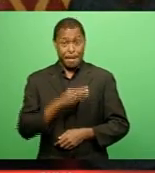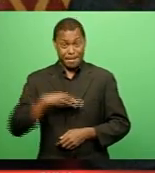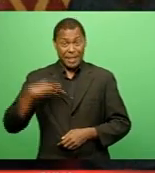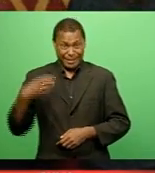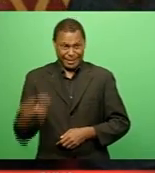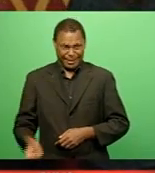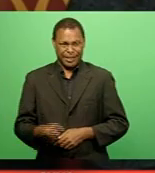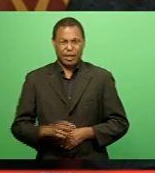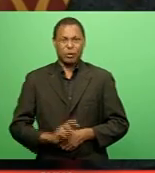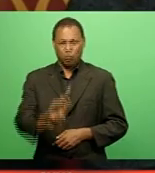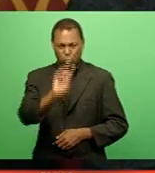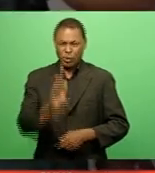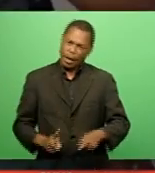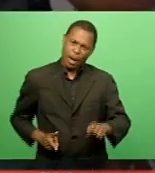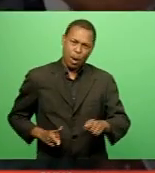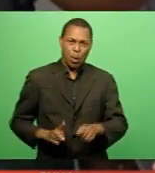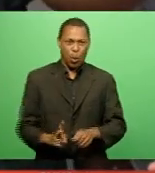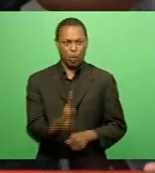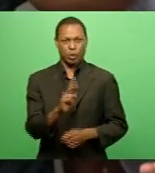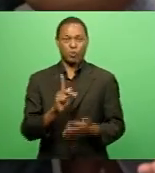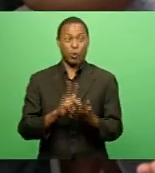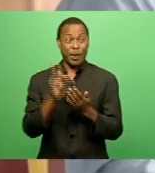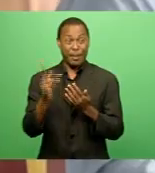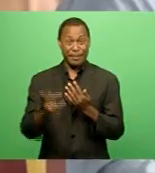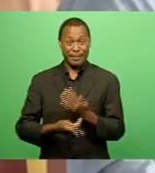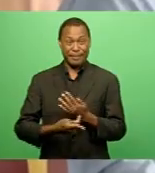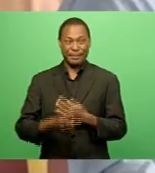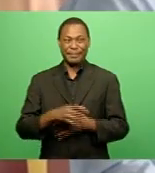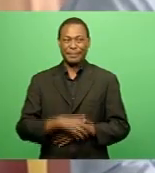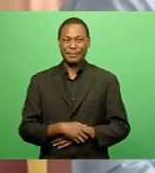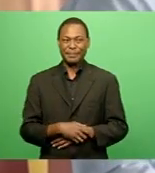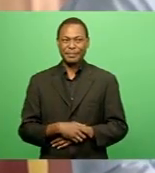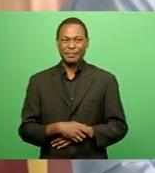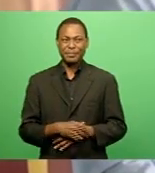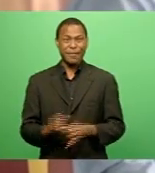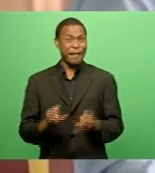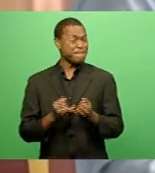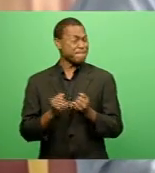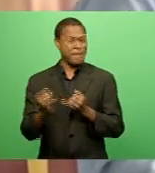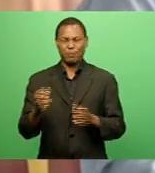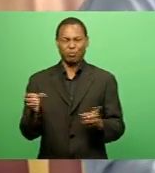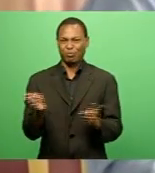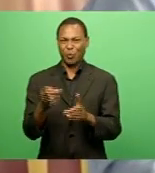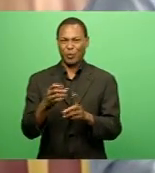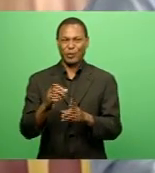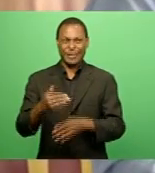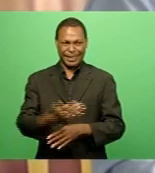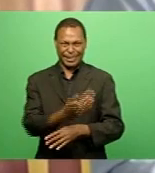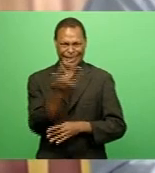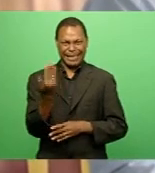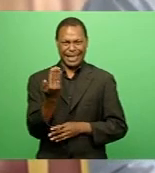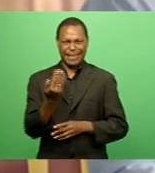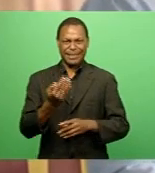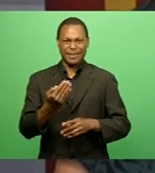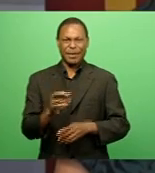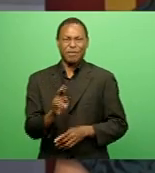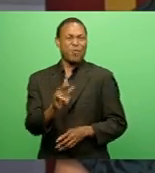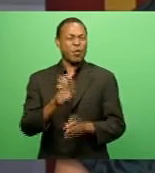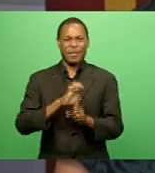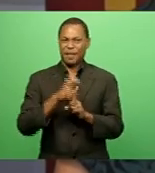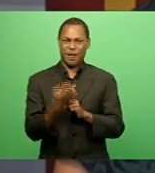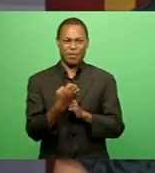Zero Waste Business program in Suva. A very important day with regard to the quality of environment that we live